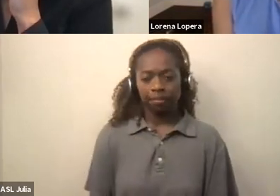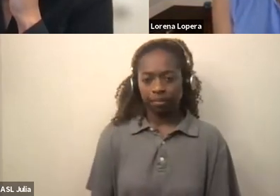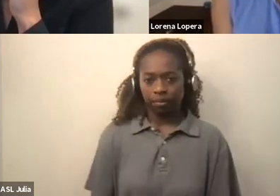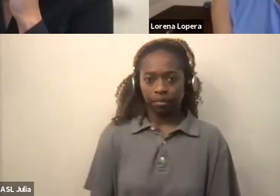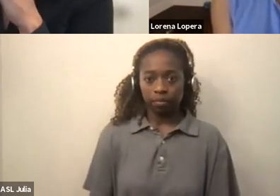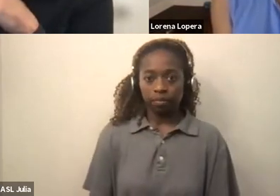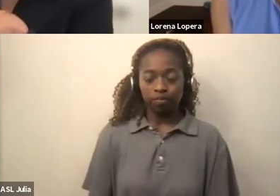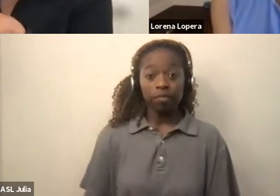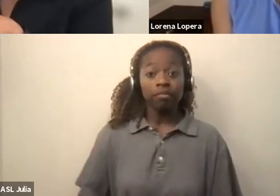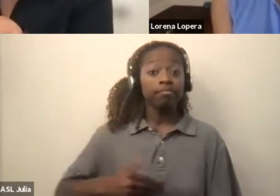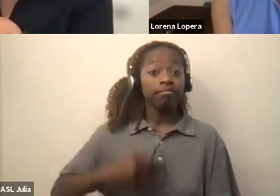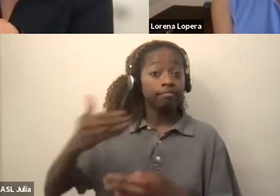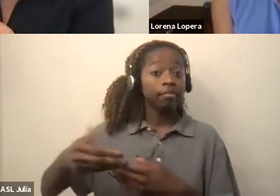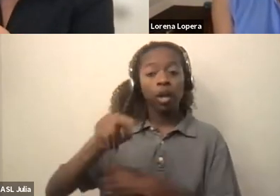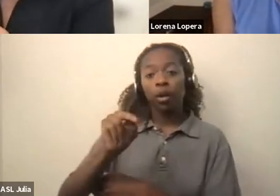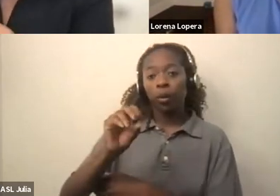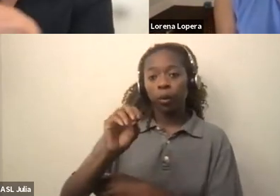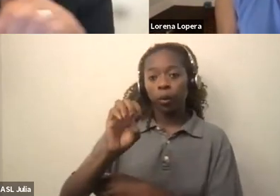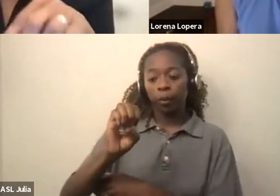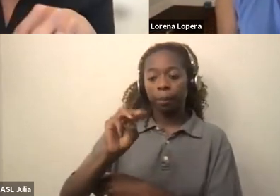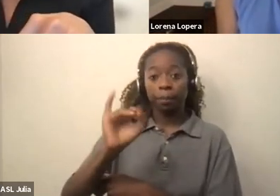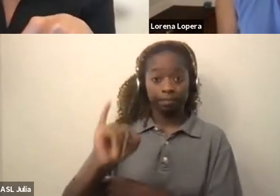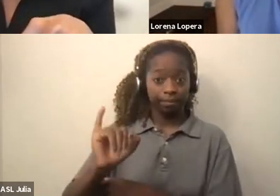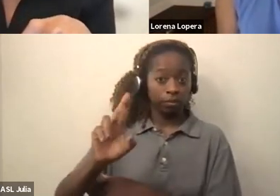our next speaker is noemi rodriguez